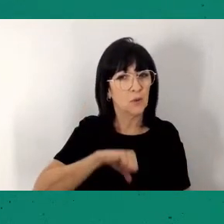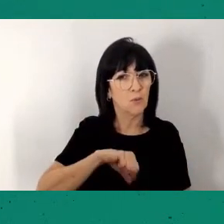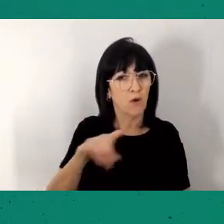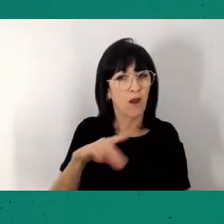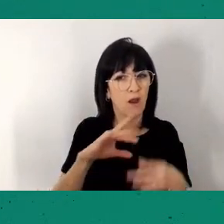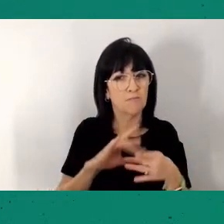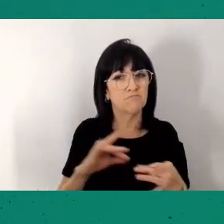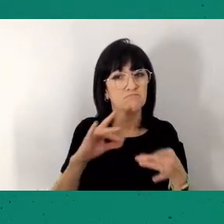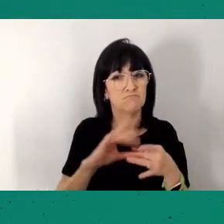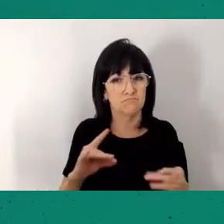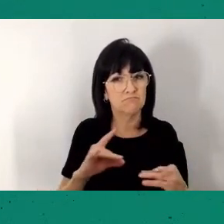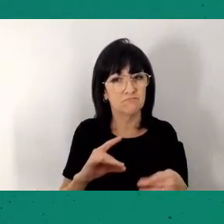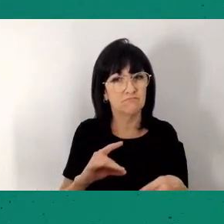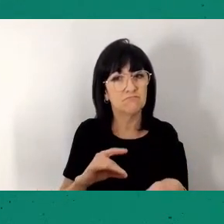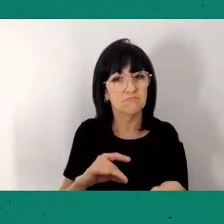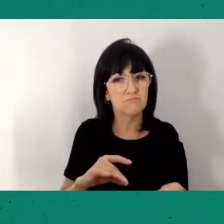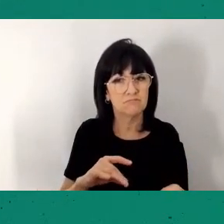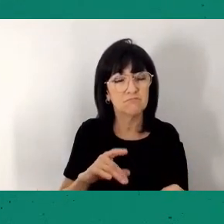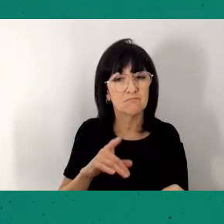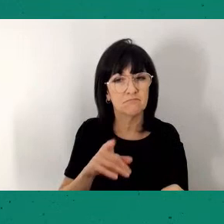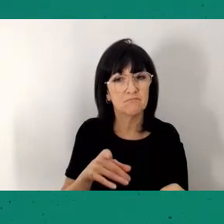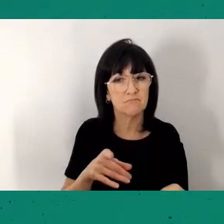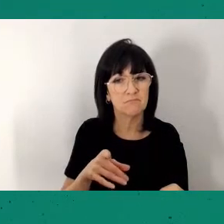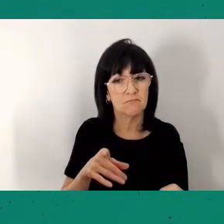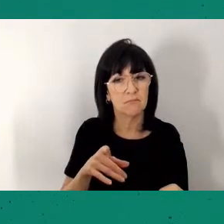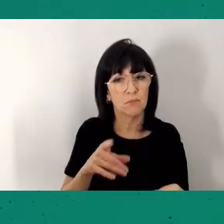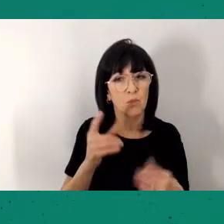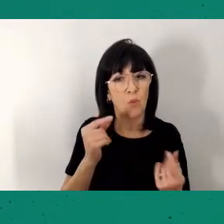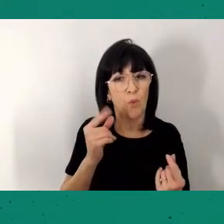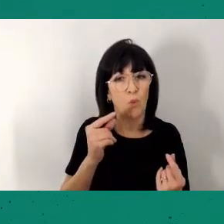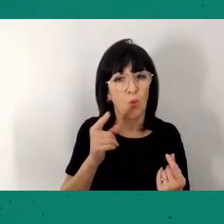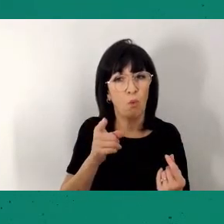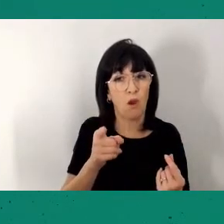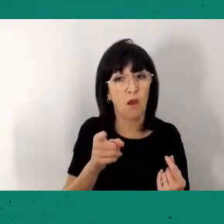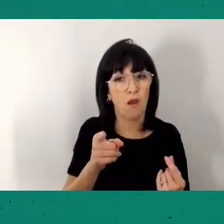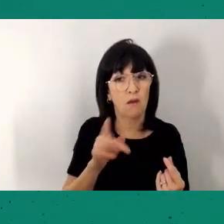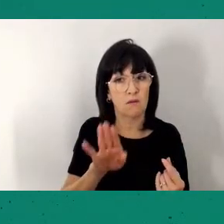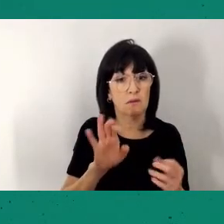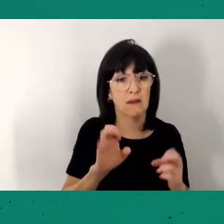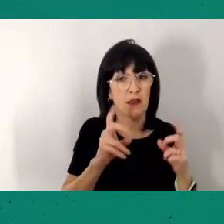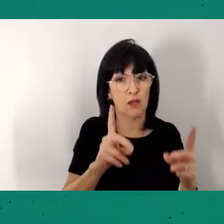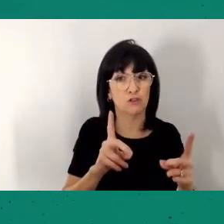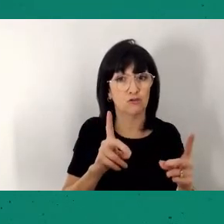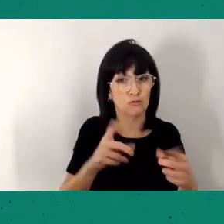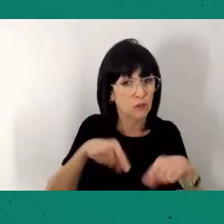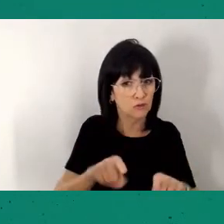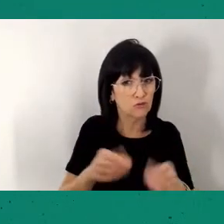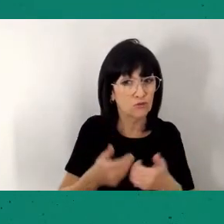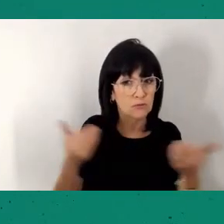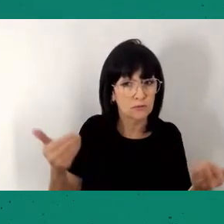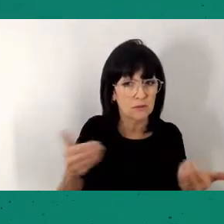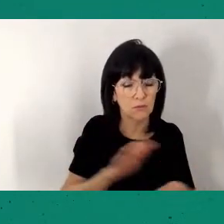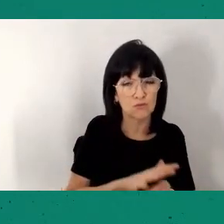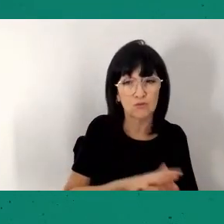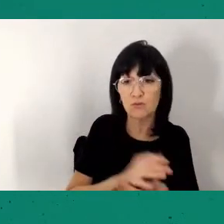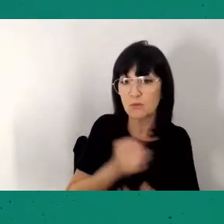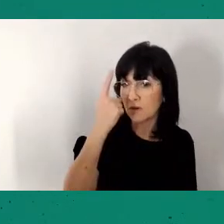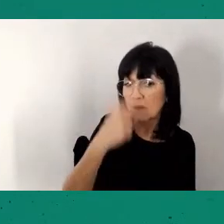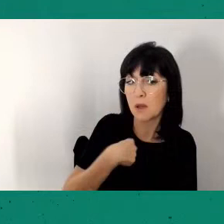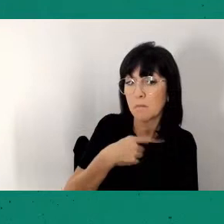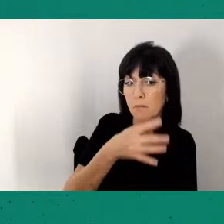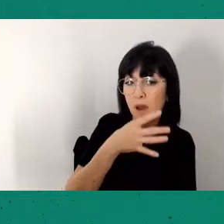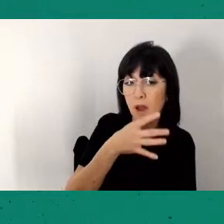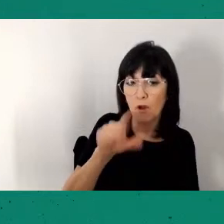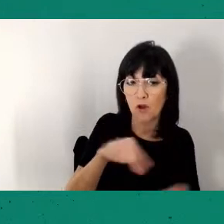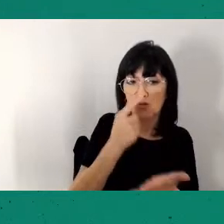what you received in the segregated. Well, I thought, first of all, my mother graduated from high school at Delaware State College at the